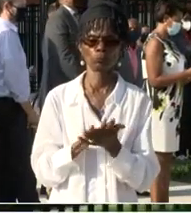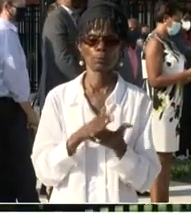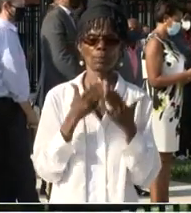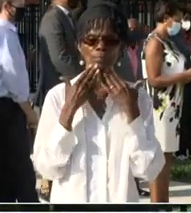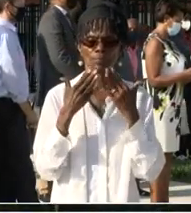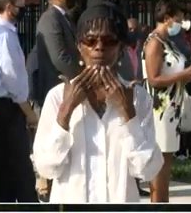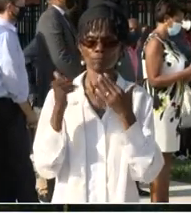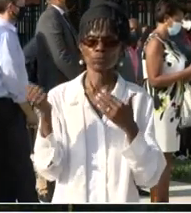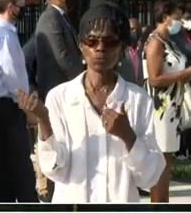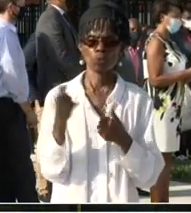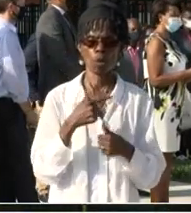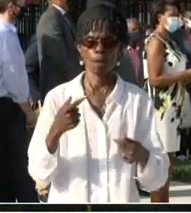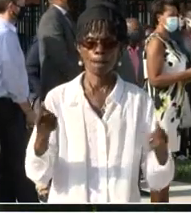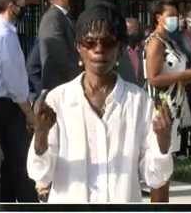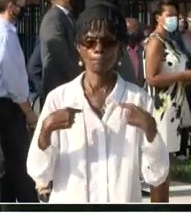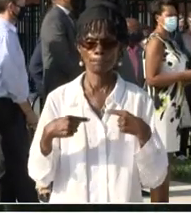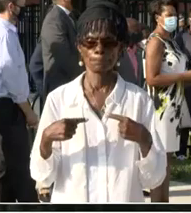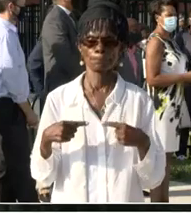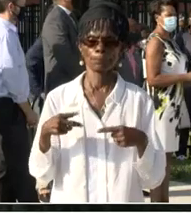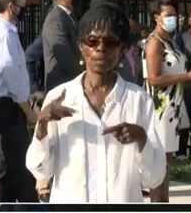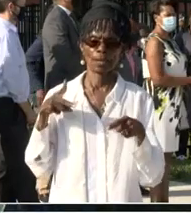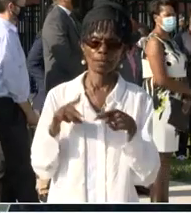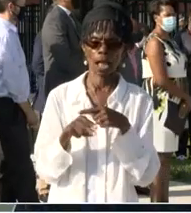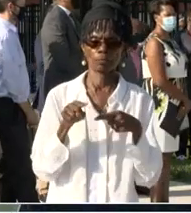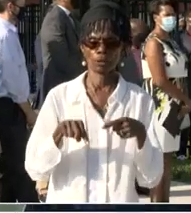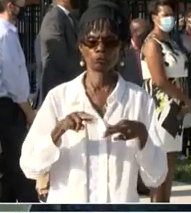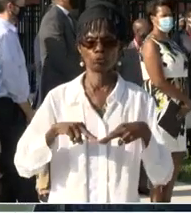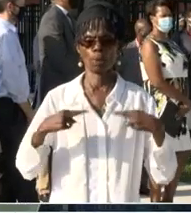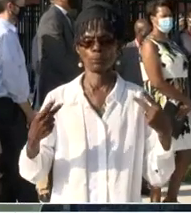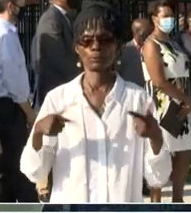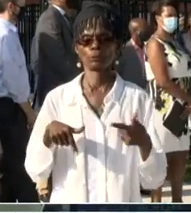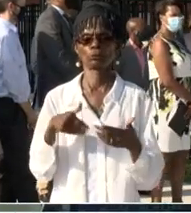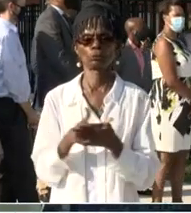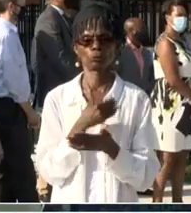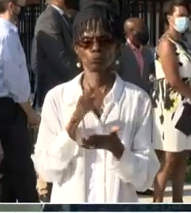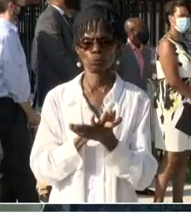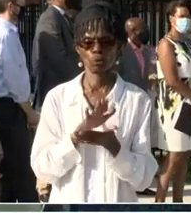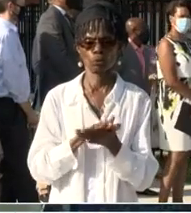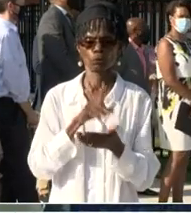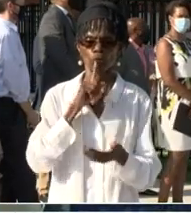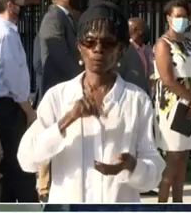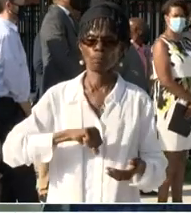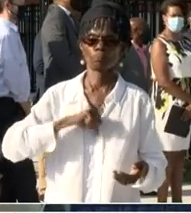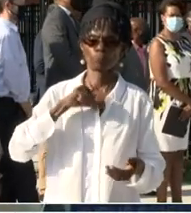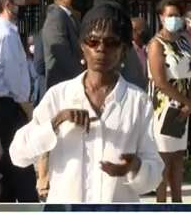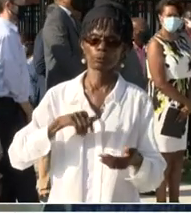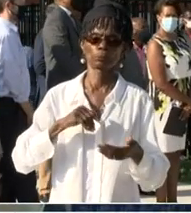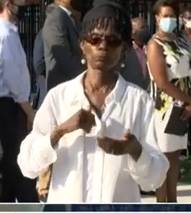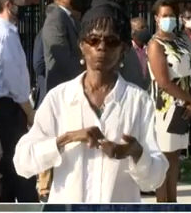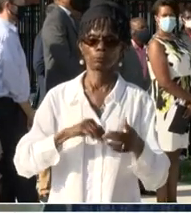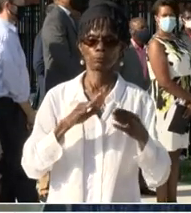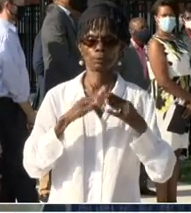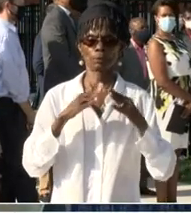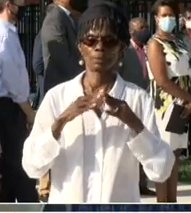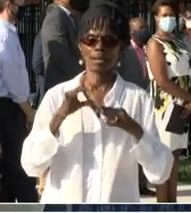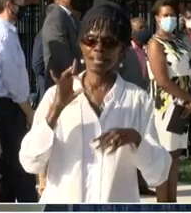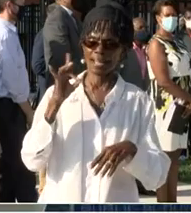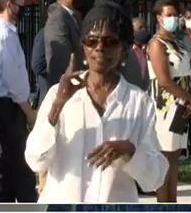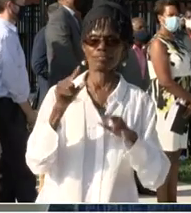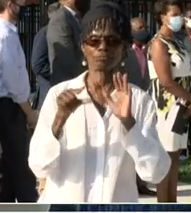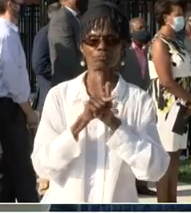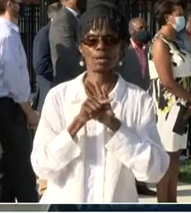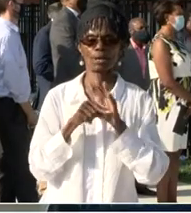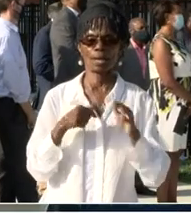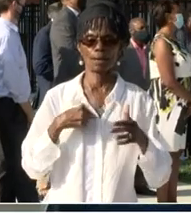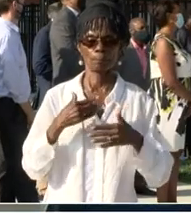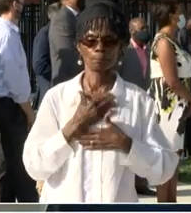of our newly renovated school. I'm a proud member of the Elliott Hine community. Us 8th graders greatly appreciate the opportunity to graduate from our brand